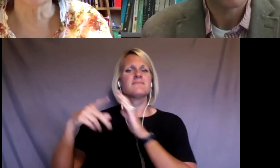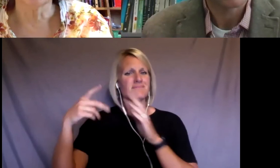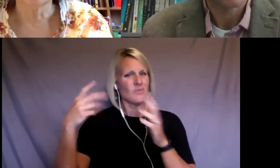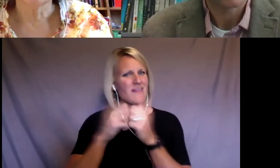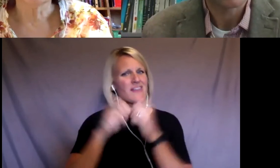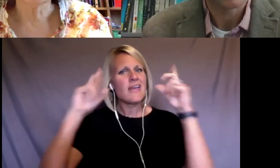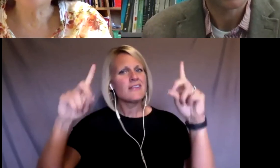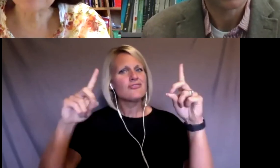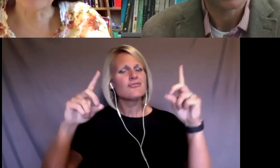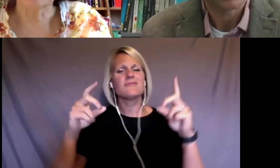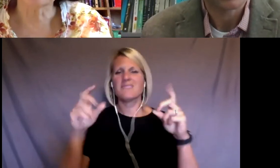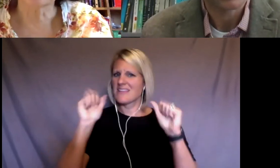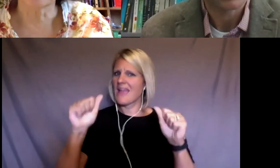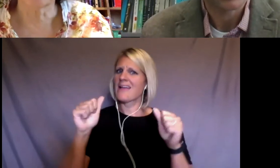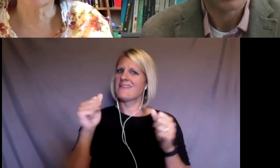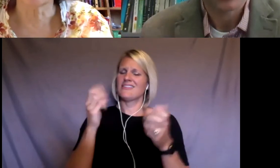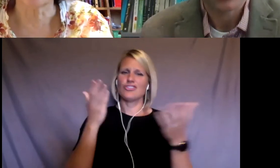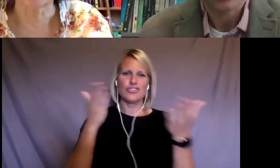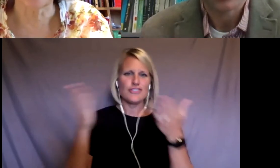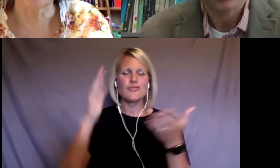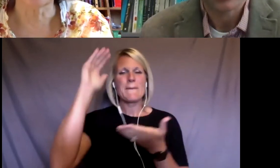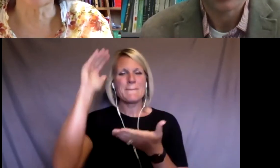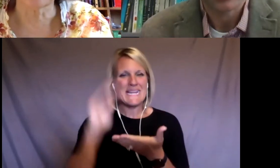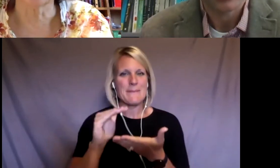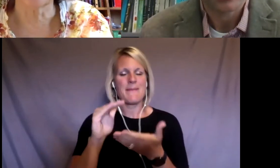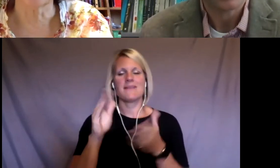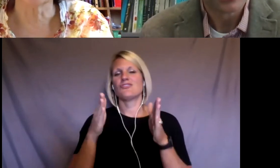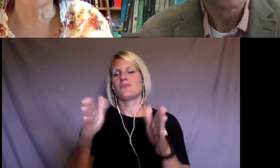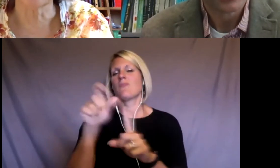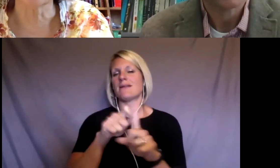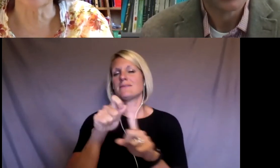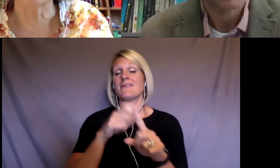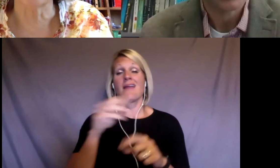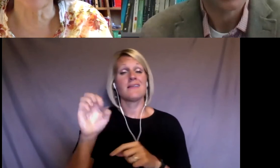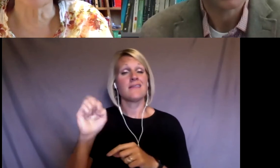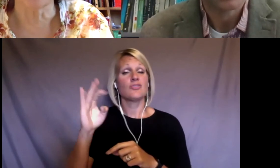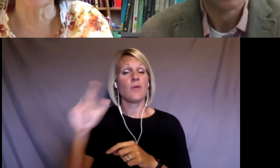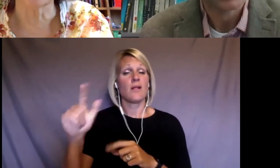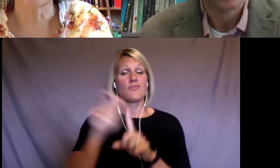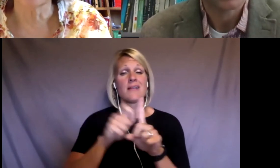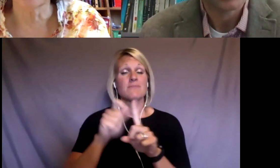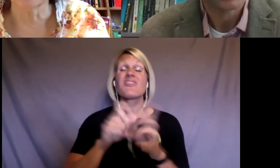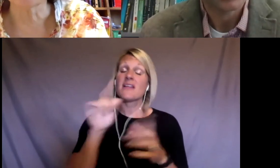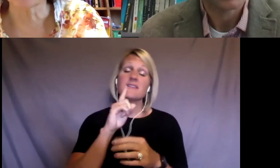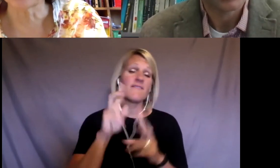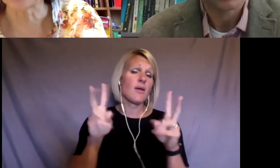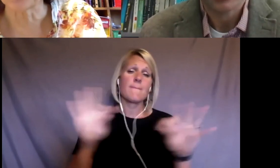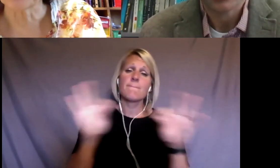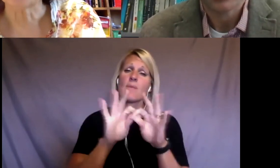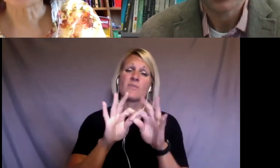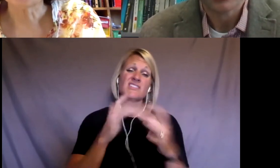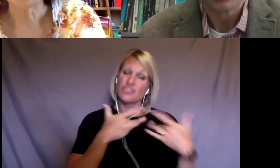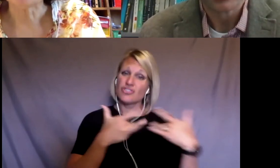to minimize street harassment and sexual harassment, which is really a very important